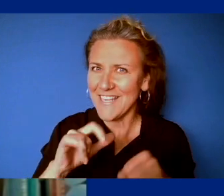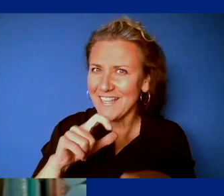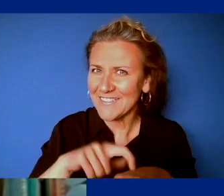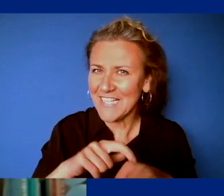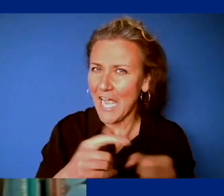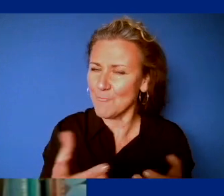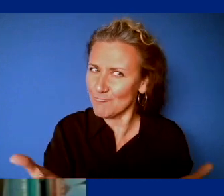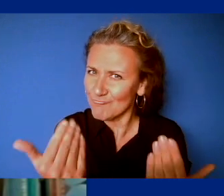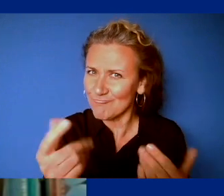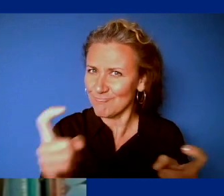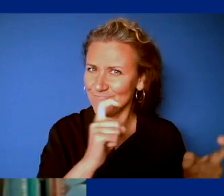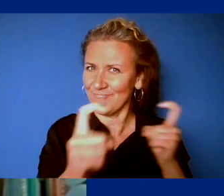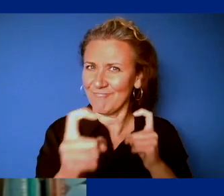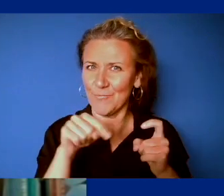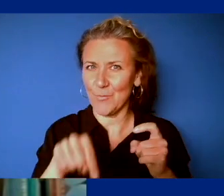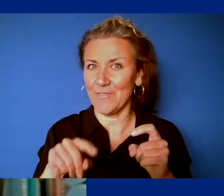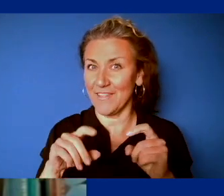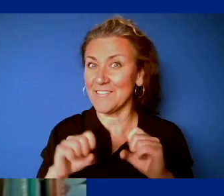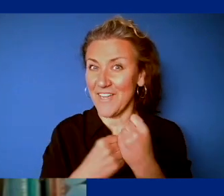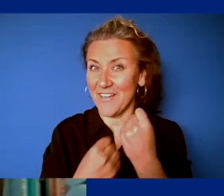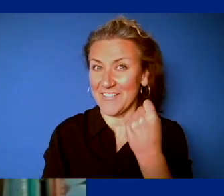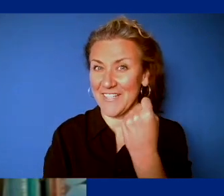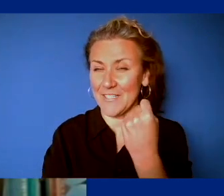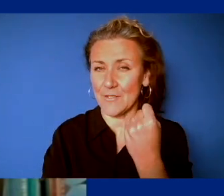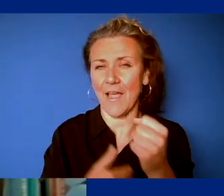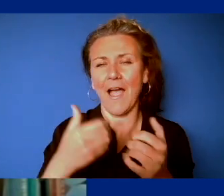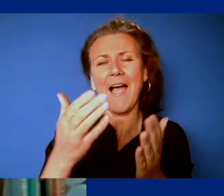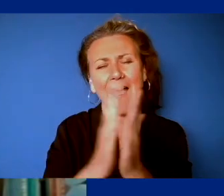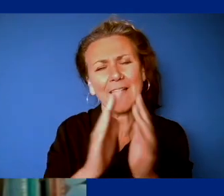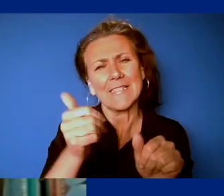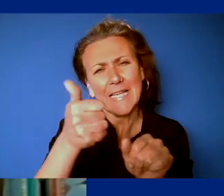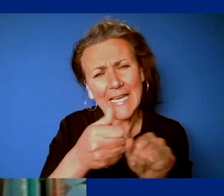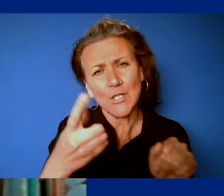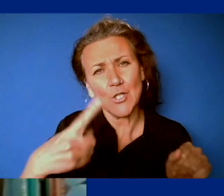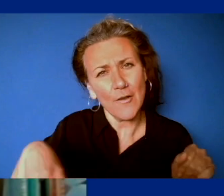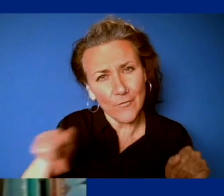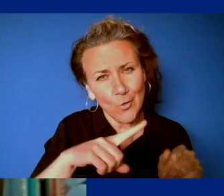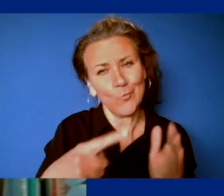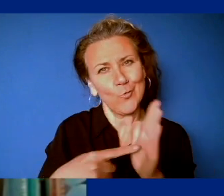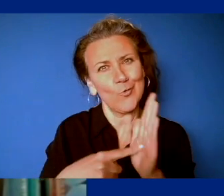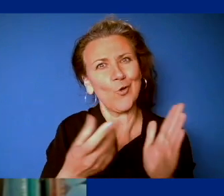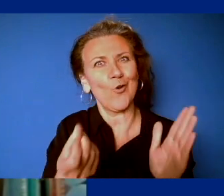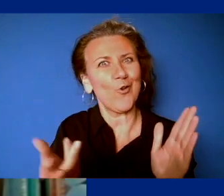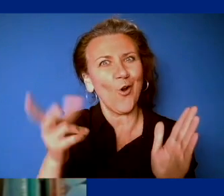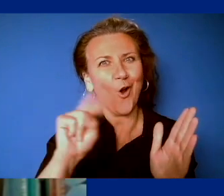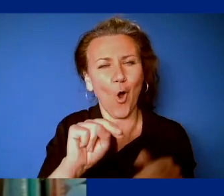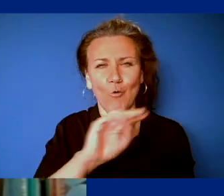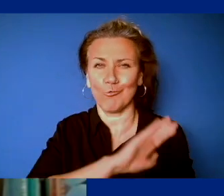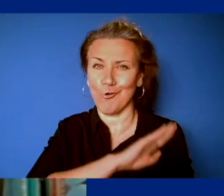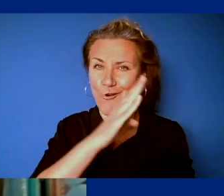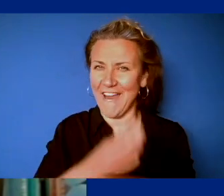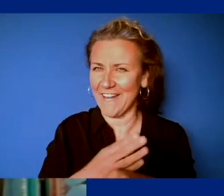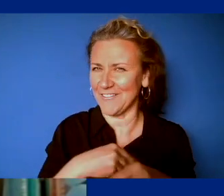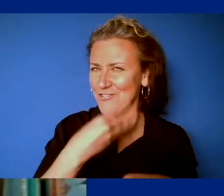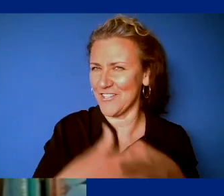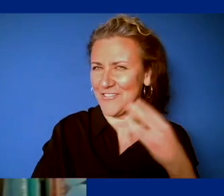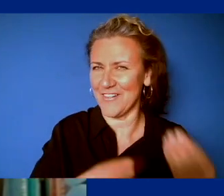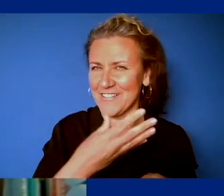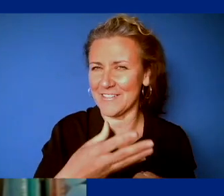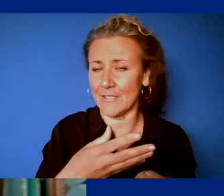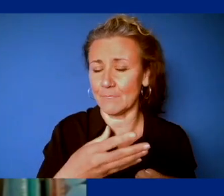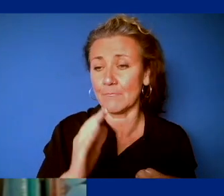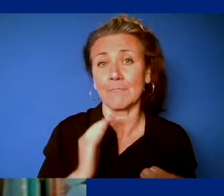to the foundation. And I ask each of you here today to show radical generosity. Our city,